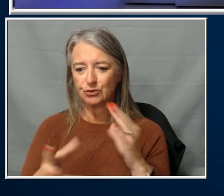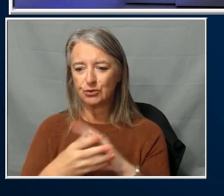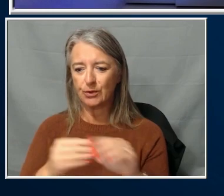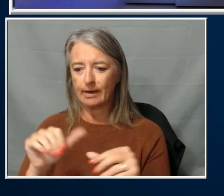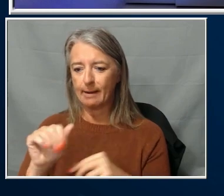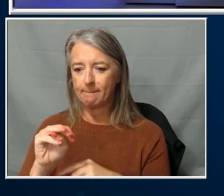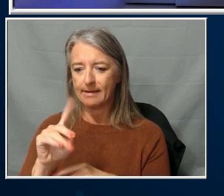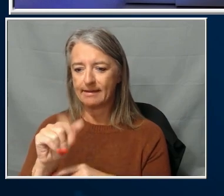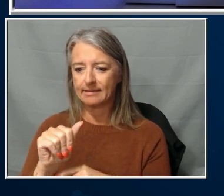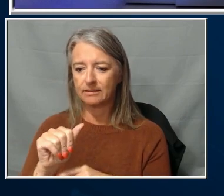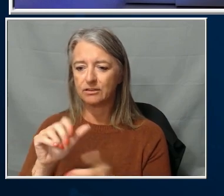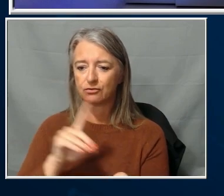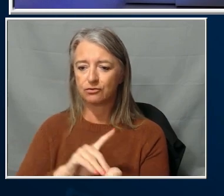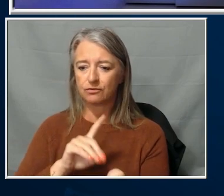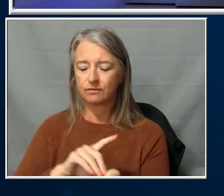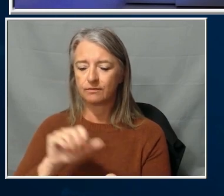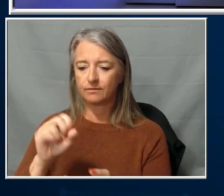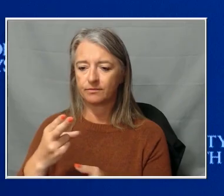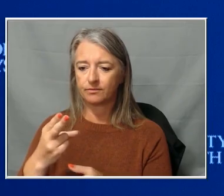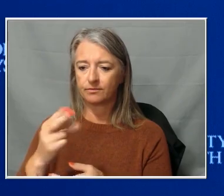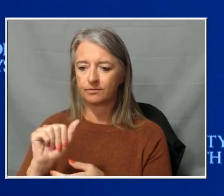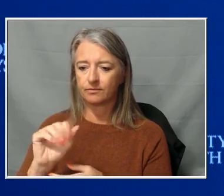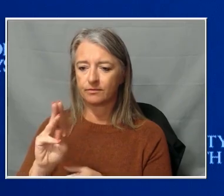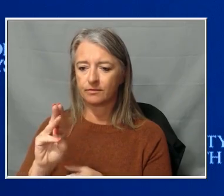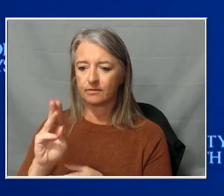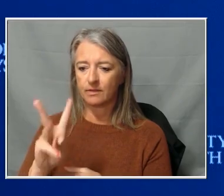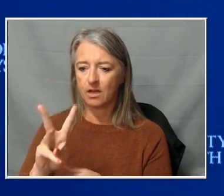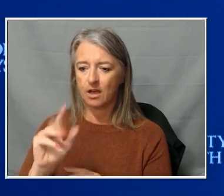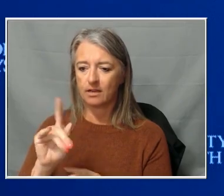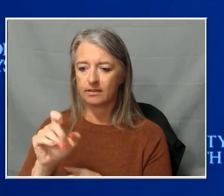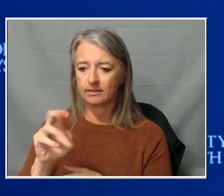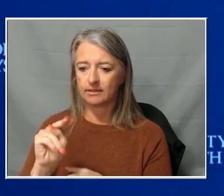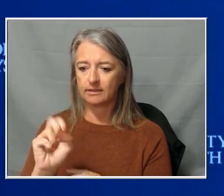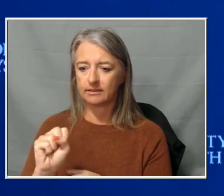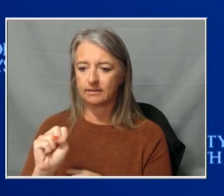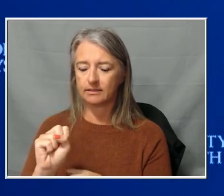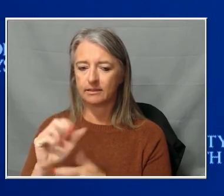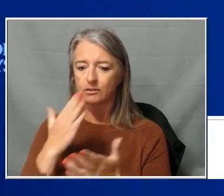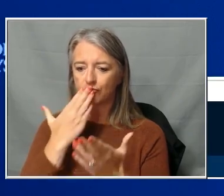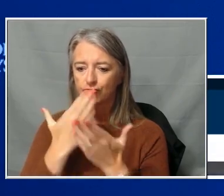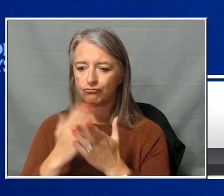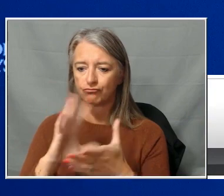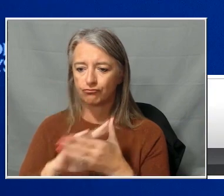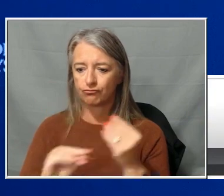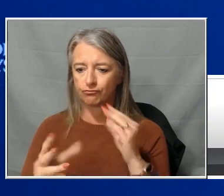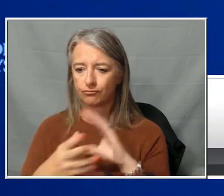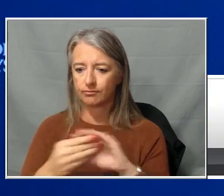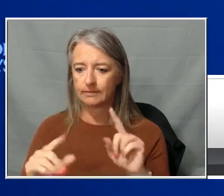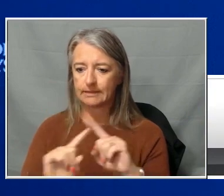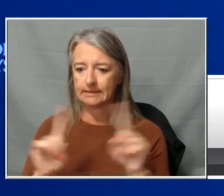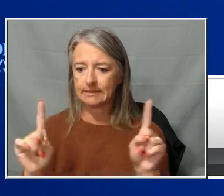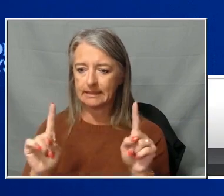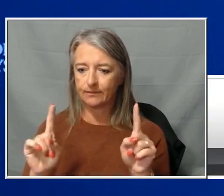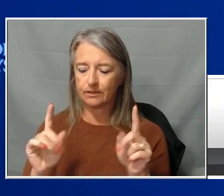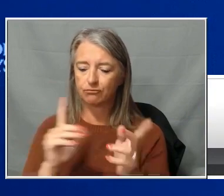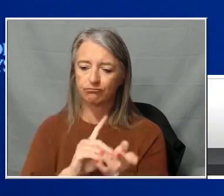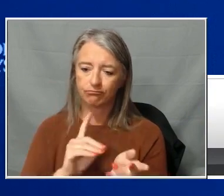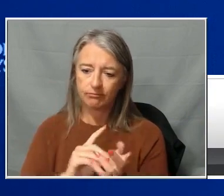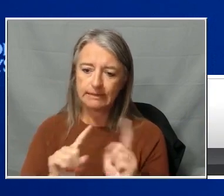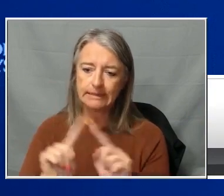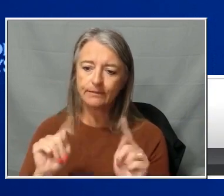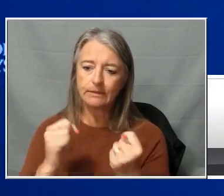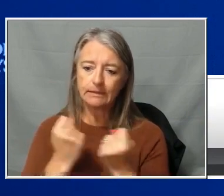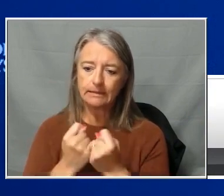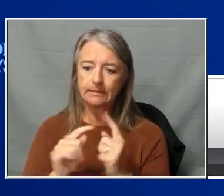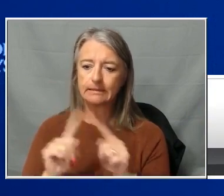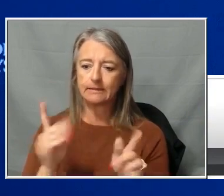Dr. Hawkinson, your final takeaway today. Yeah, my takeaways. Again, just a great story of different physicians, different medical teams, and different